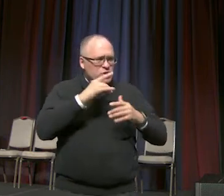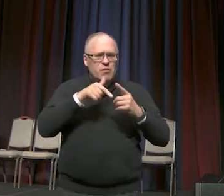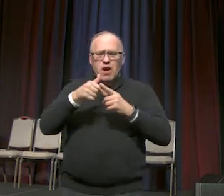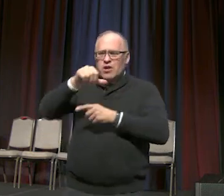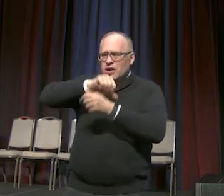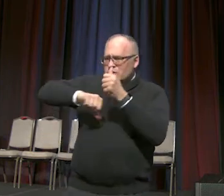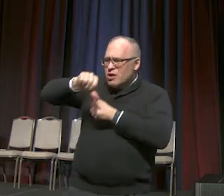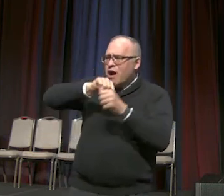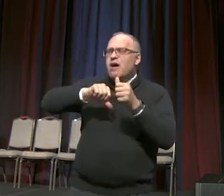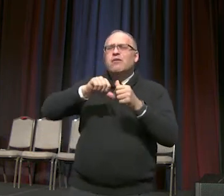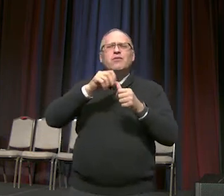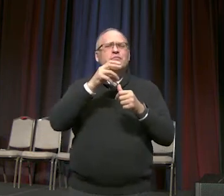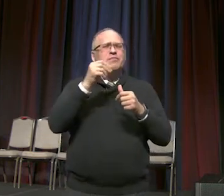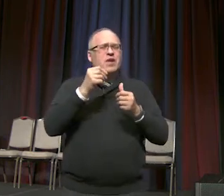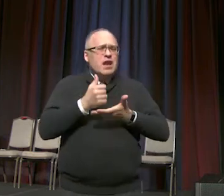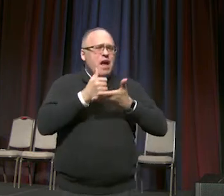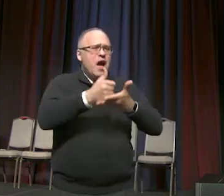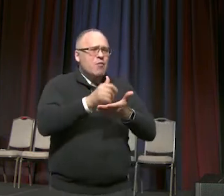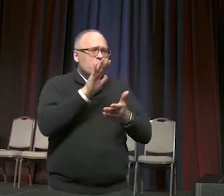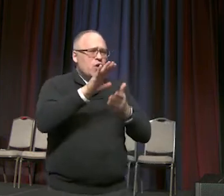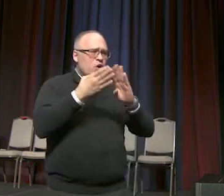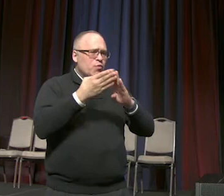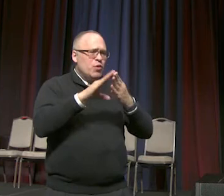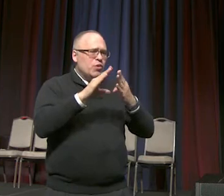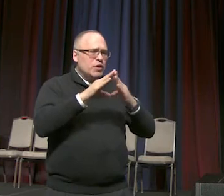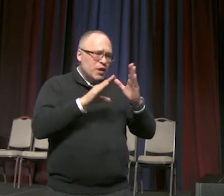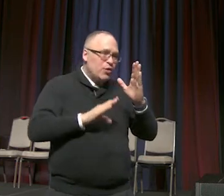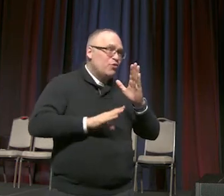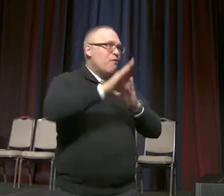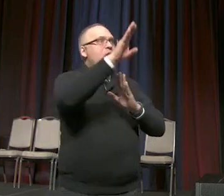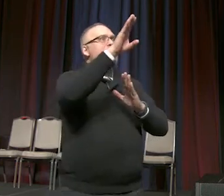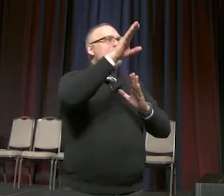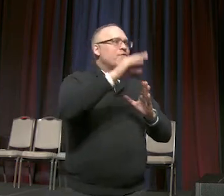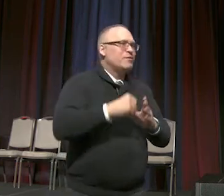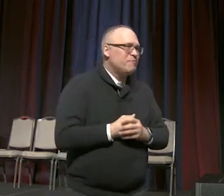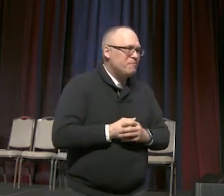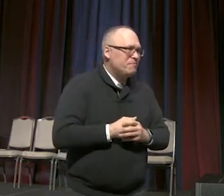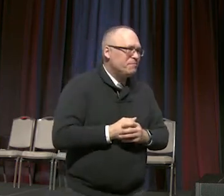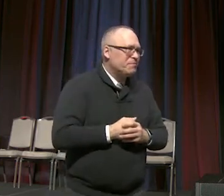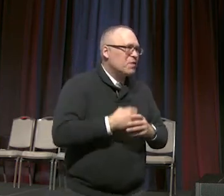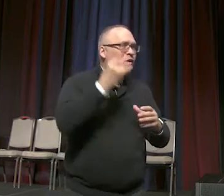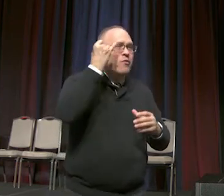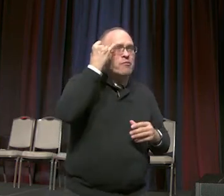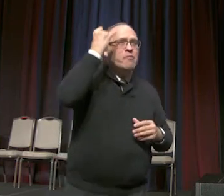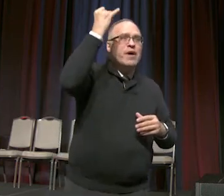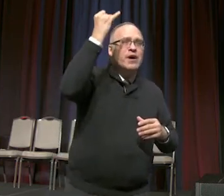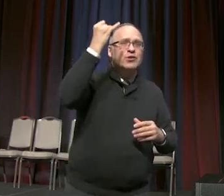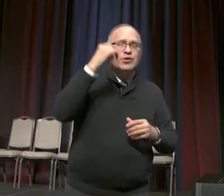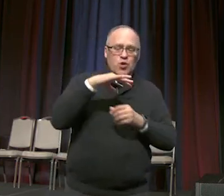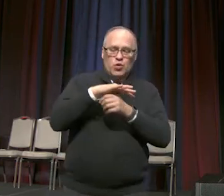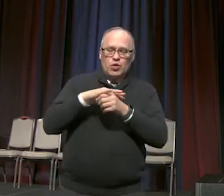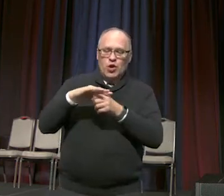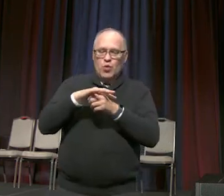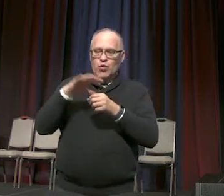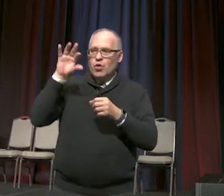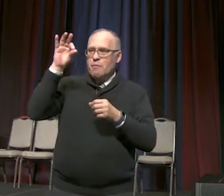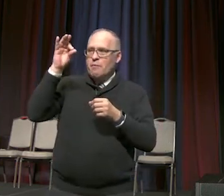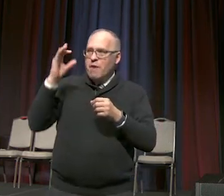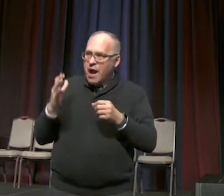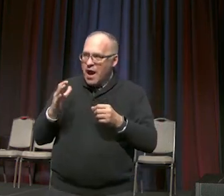their community thrive. Imagine local pastors finally